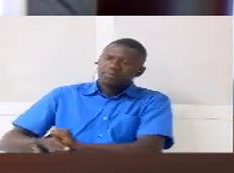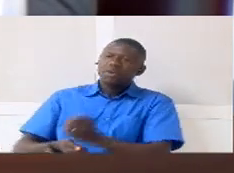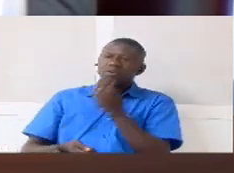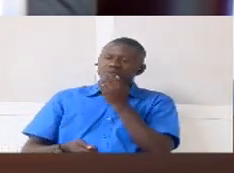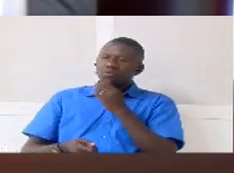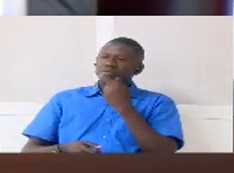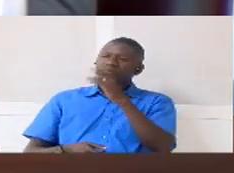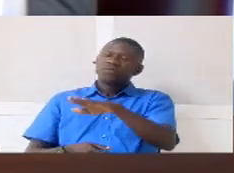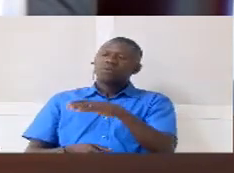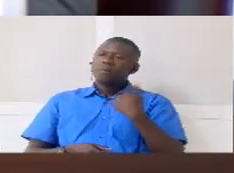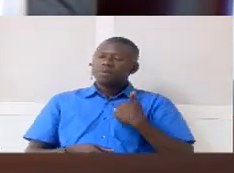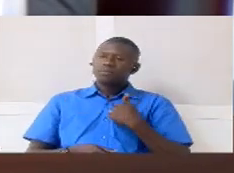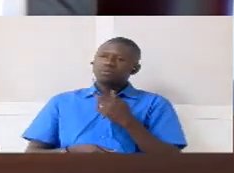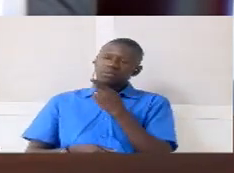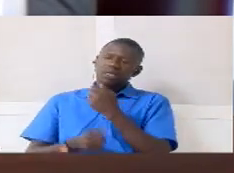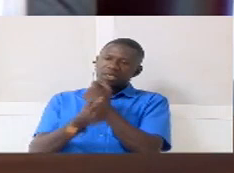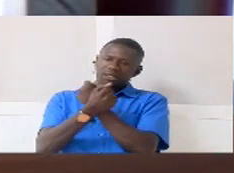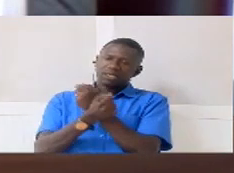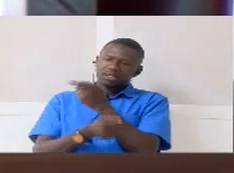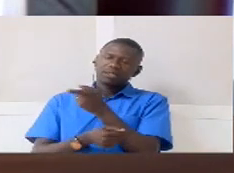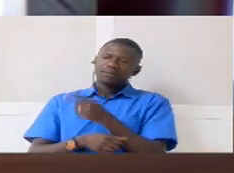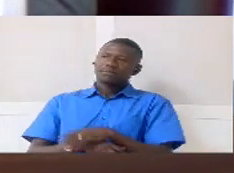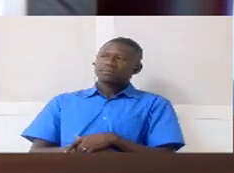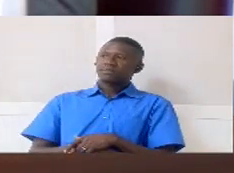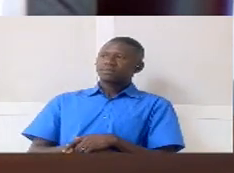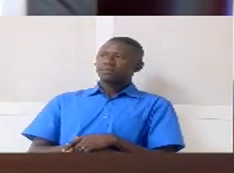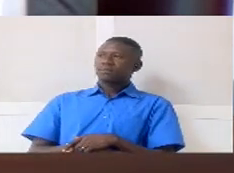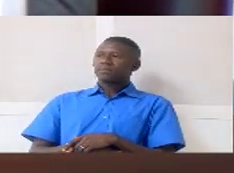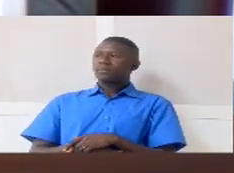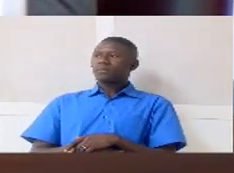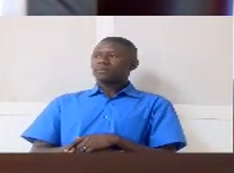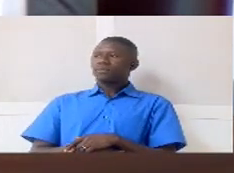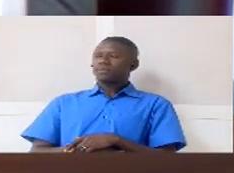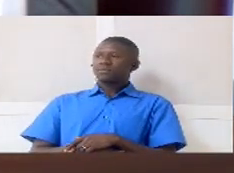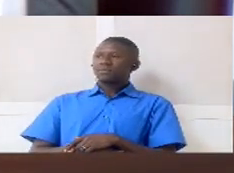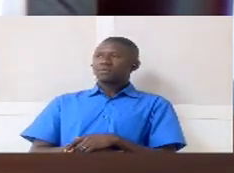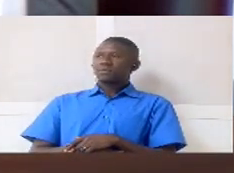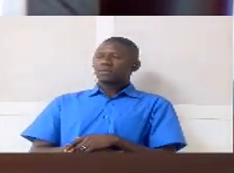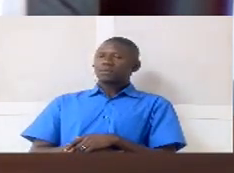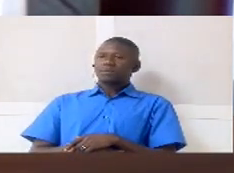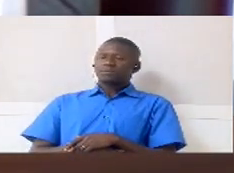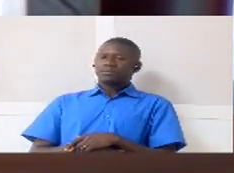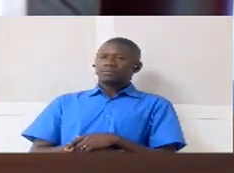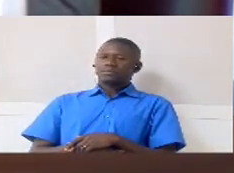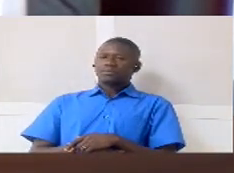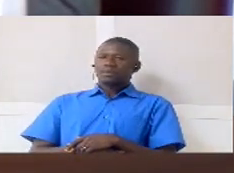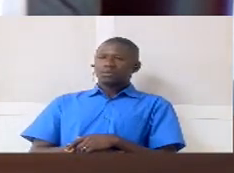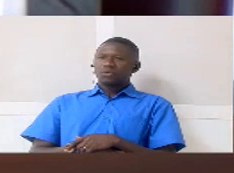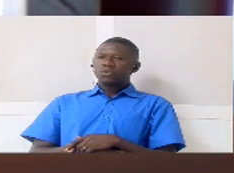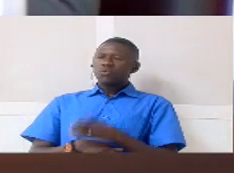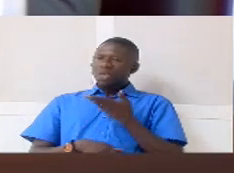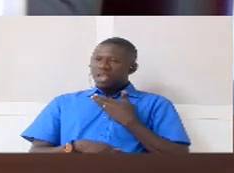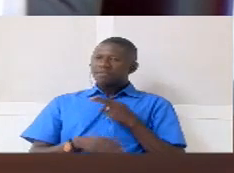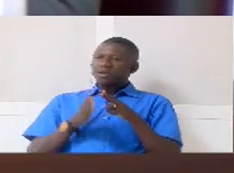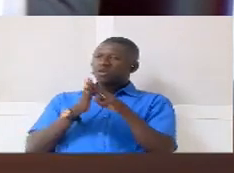domorola. Rules bang for room rules Sartol. Sartol. Me alonko a be wole marta